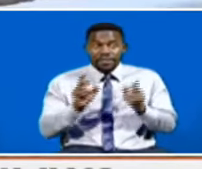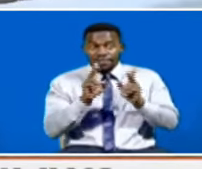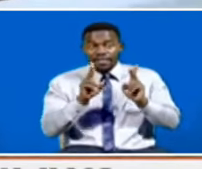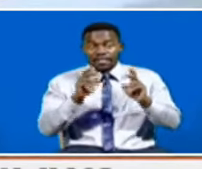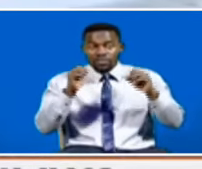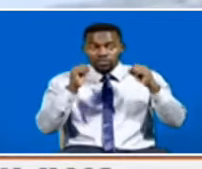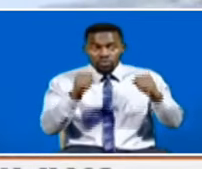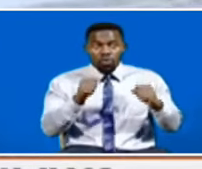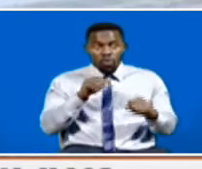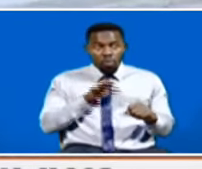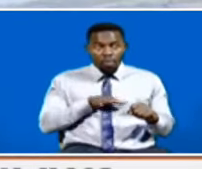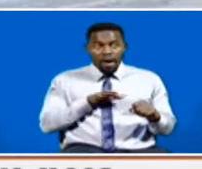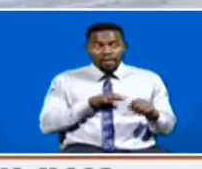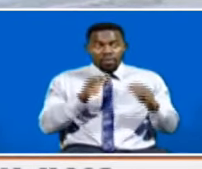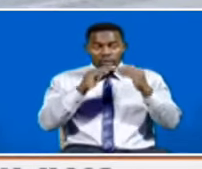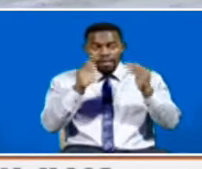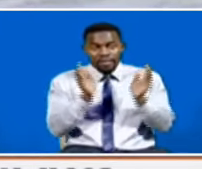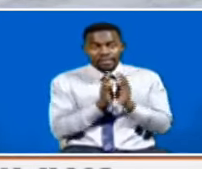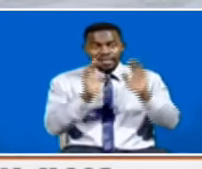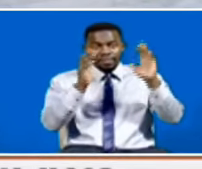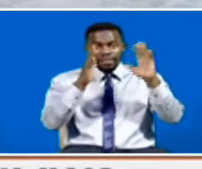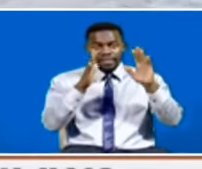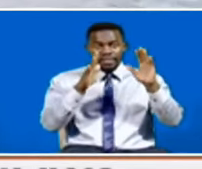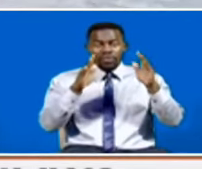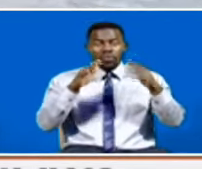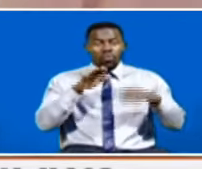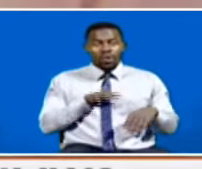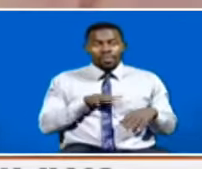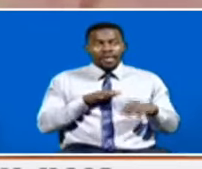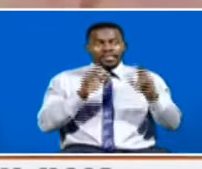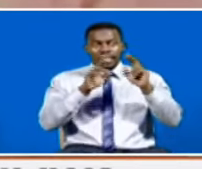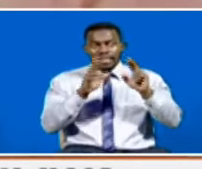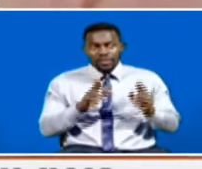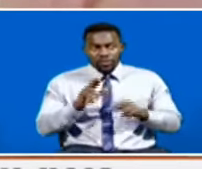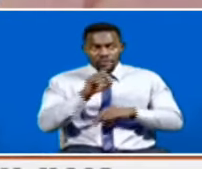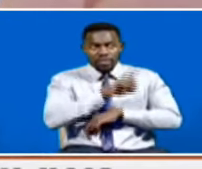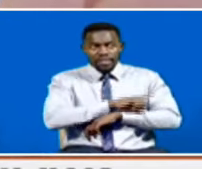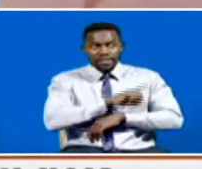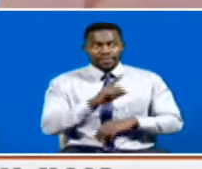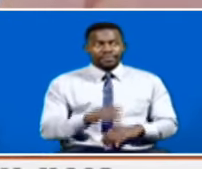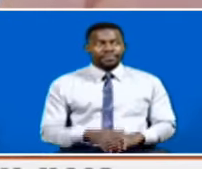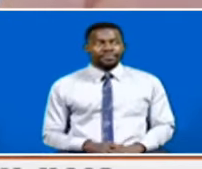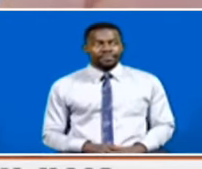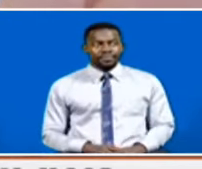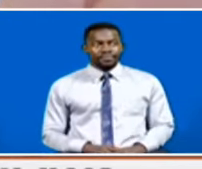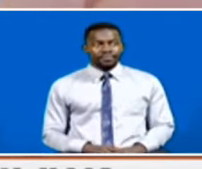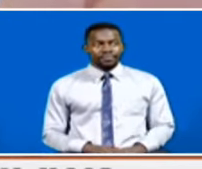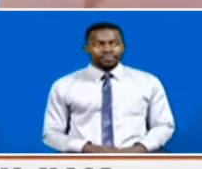unapoadhimisha siku ya wanawake duniani. Tobias Chanji, KTN News.